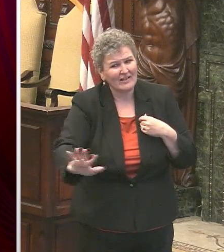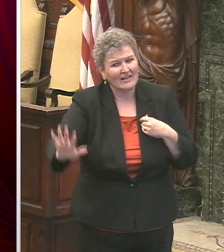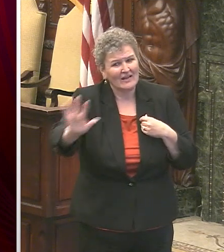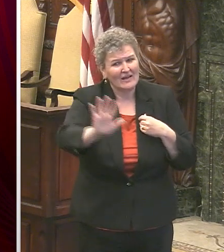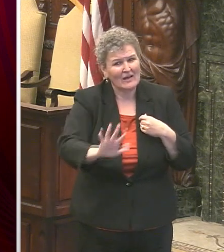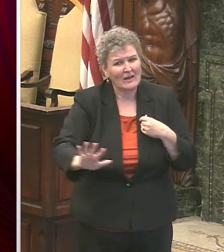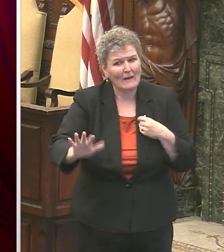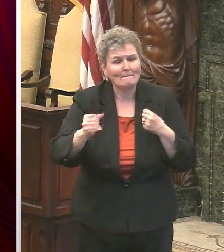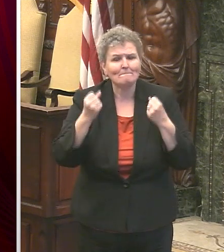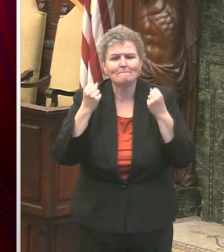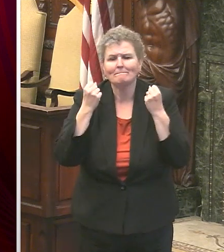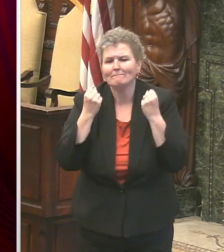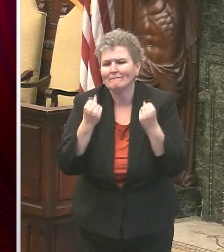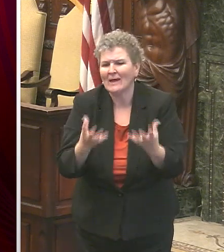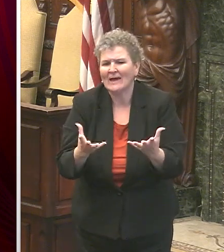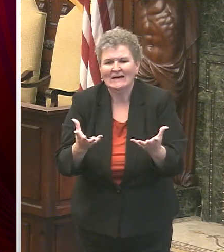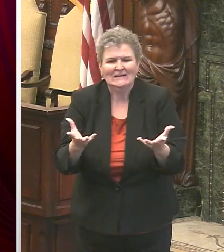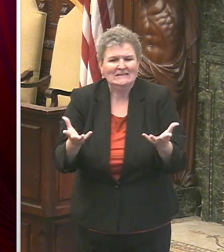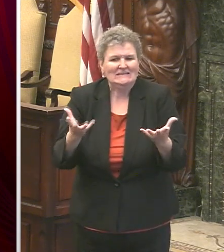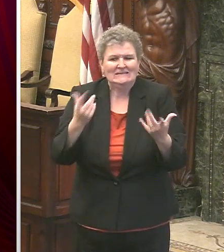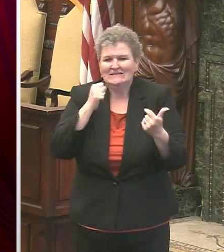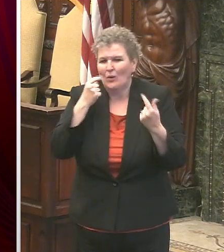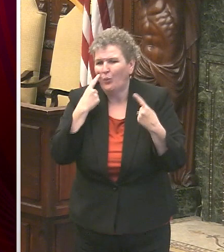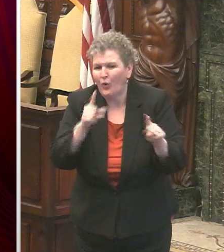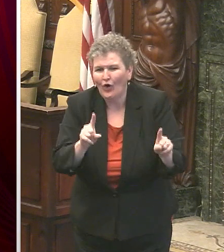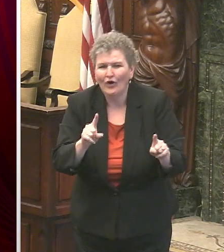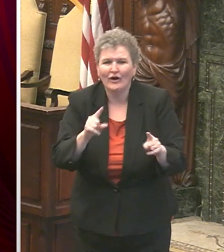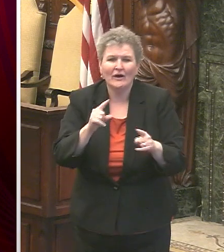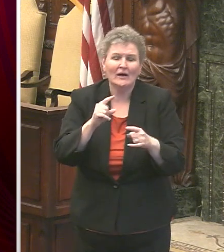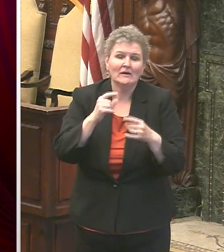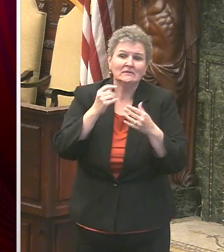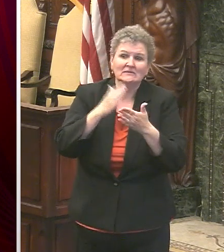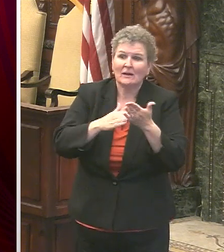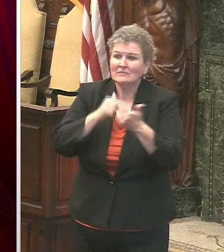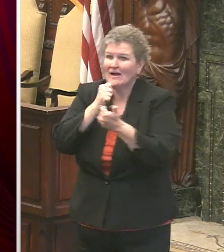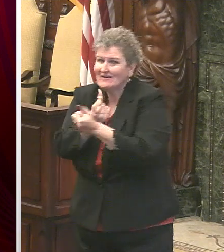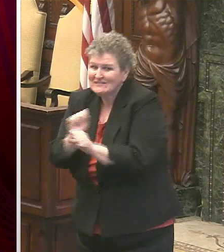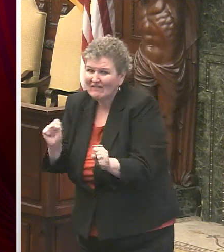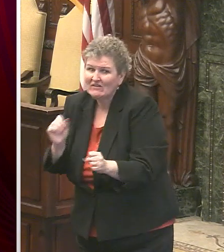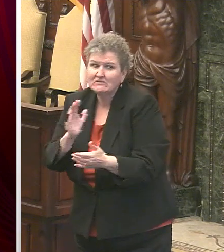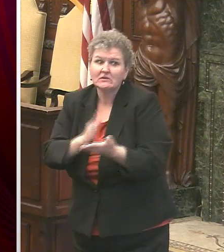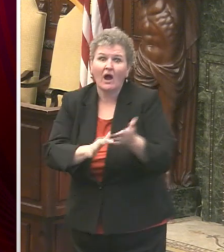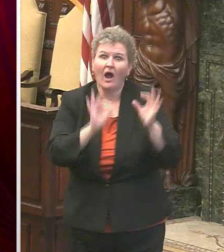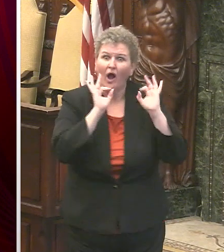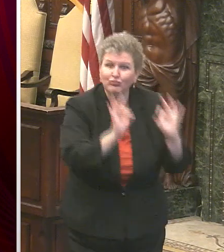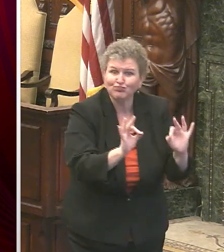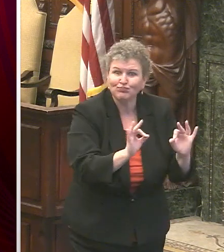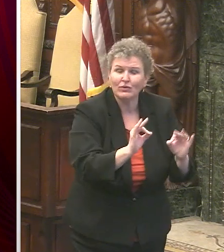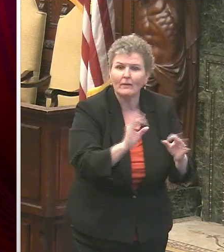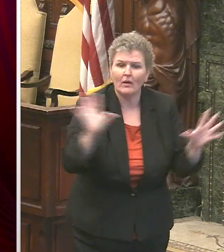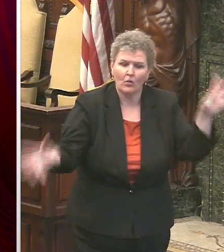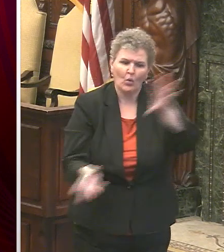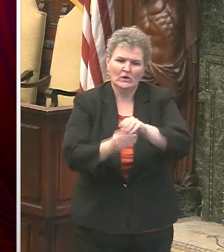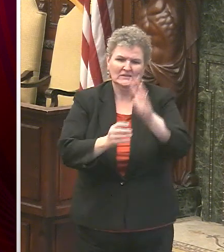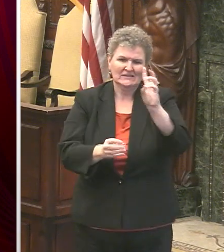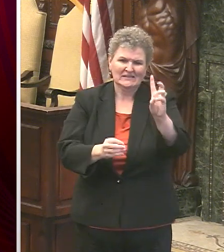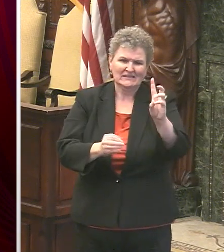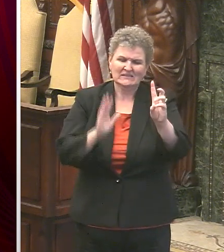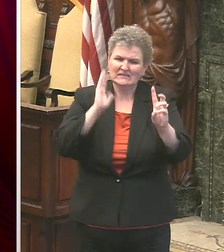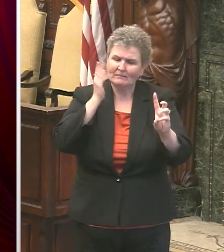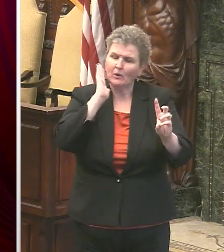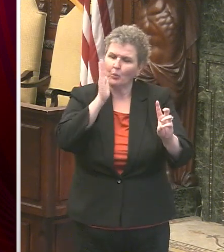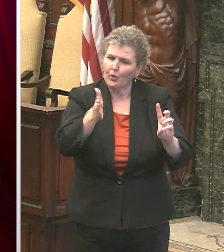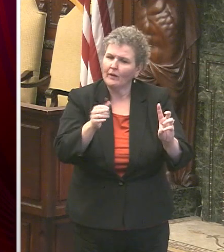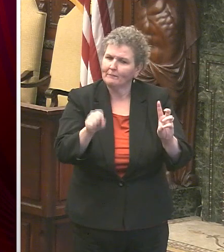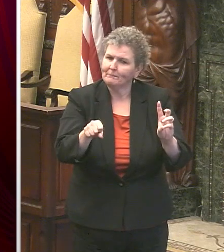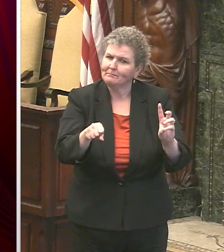trials. They'll be either proven to be not safe or proven to be not effective. But some of those likely will. We hope to have small quantities